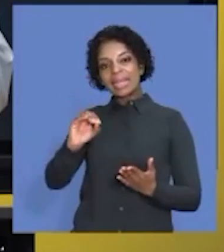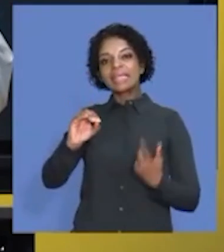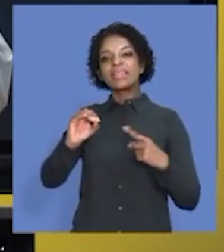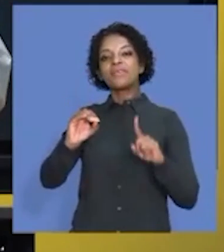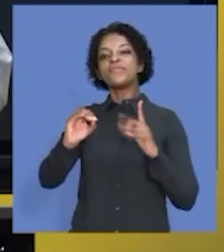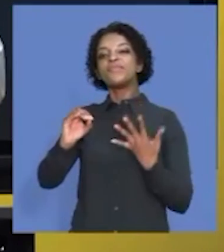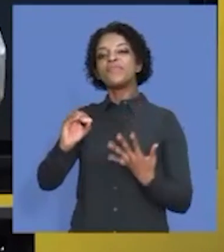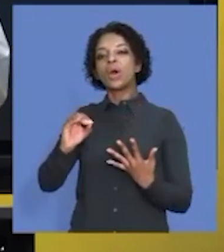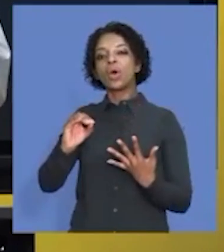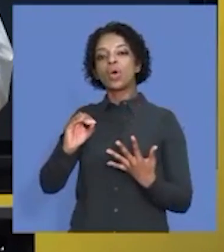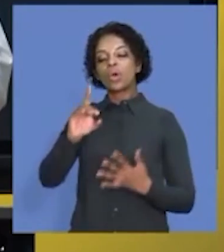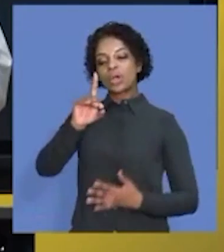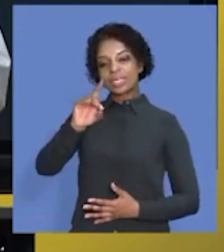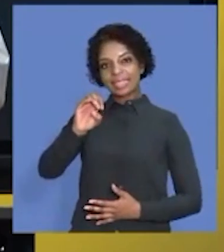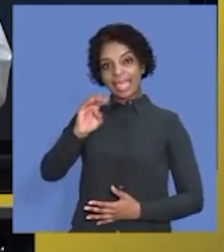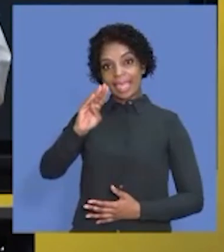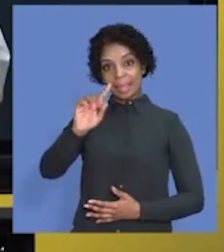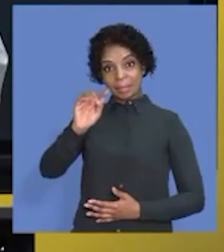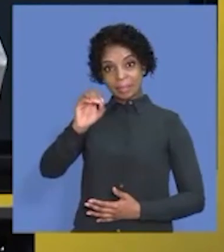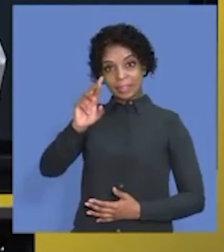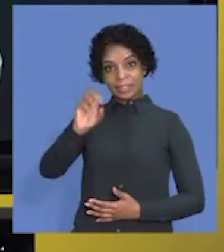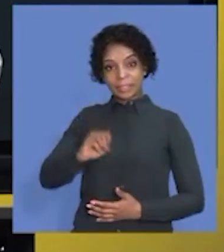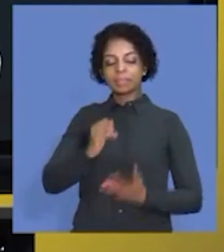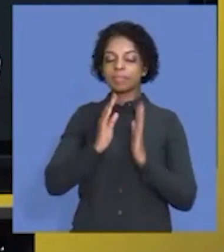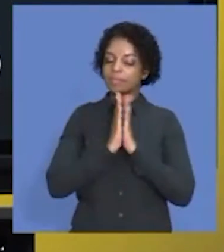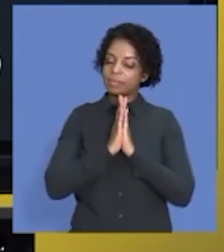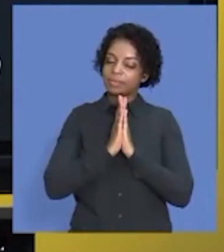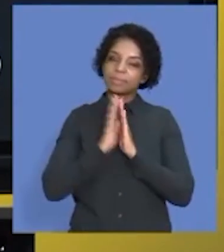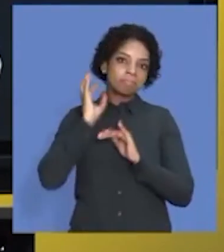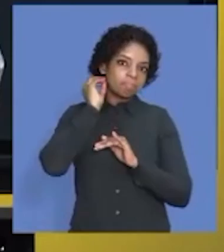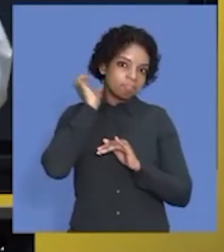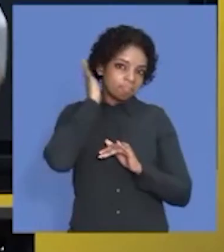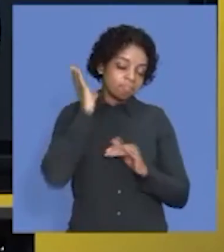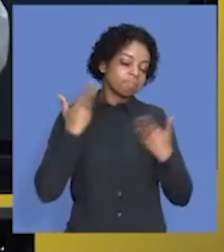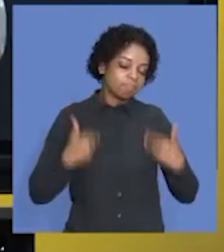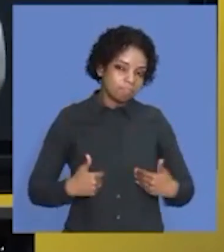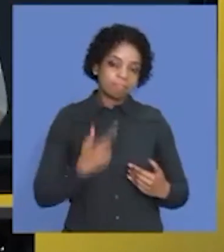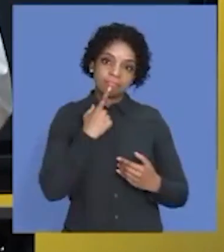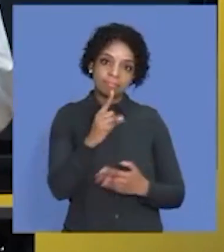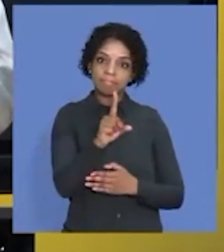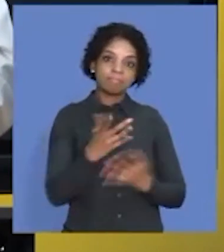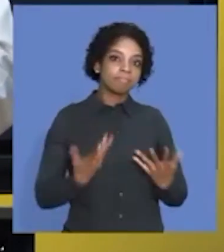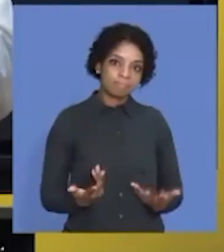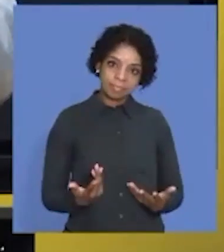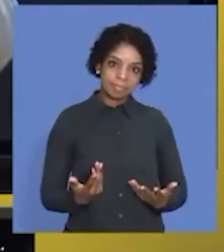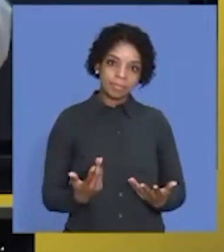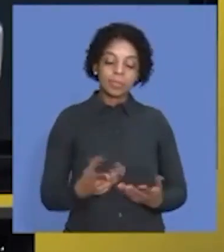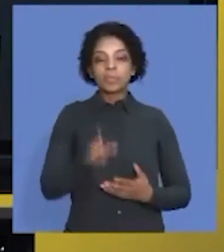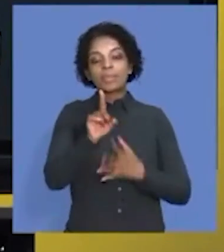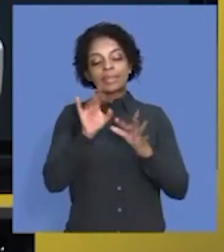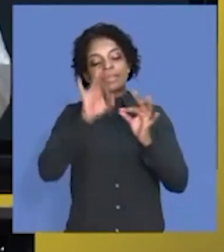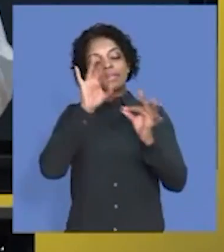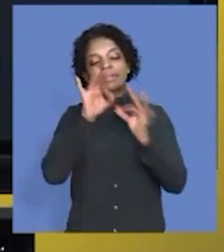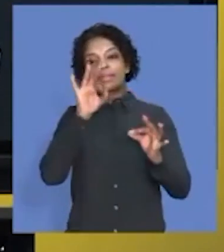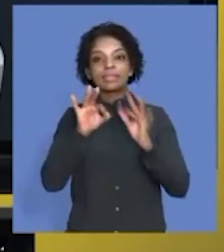debtors. Guys, please be careful and take note of what I'm saying, grade 12s. In this particular example, they are